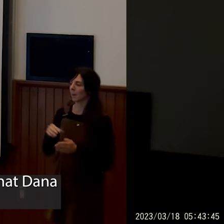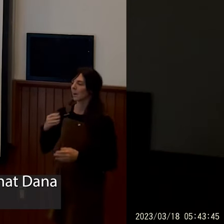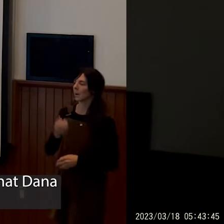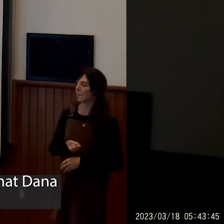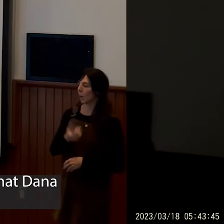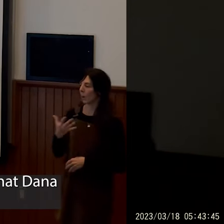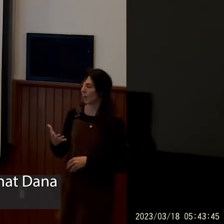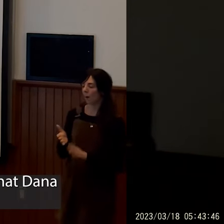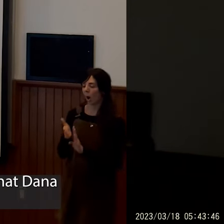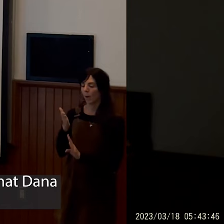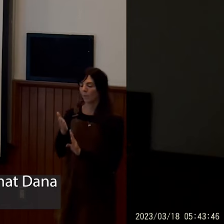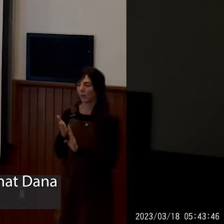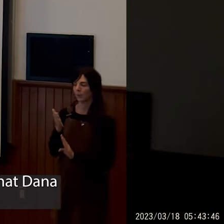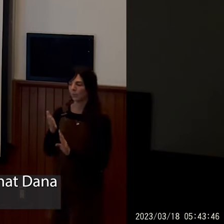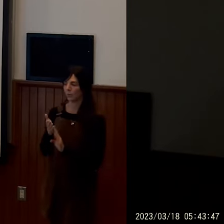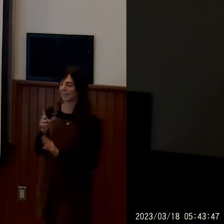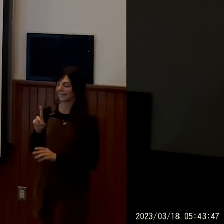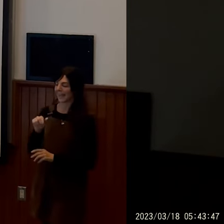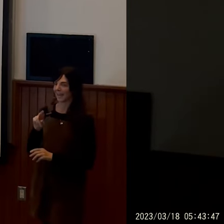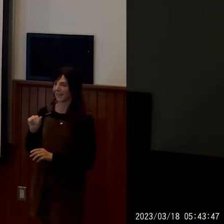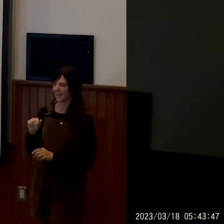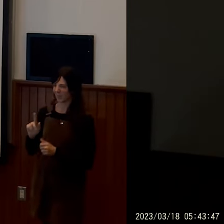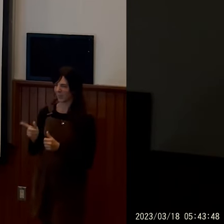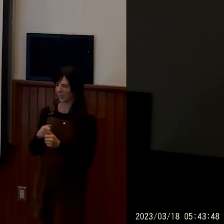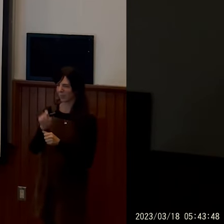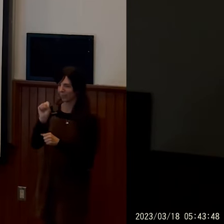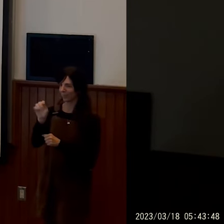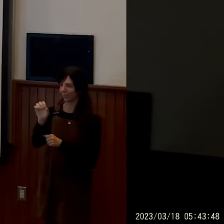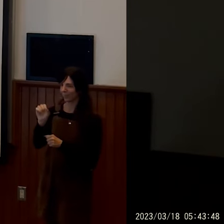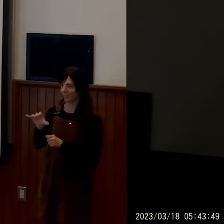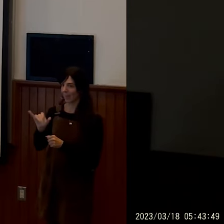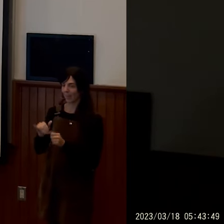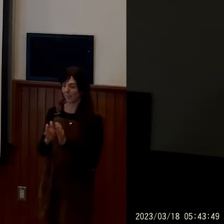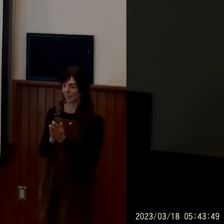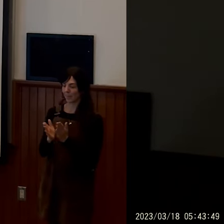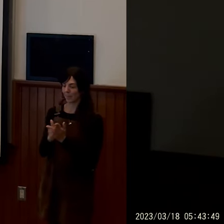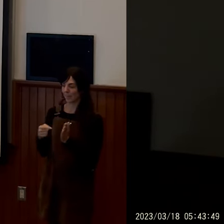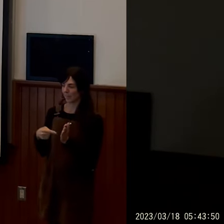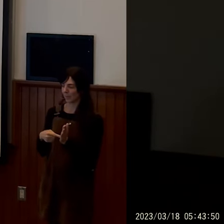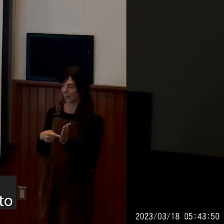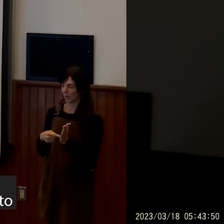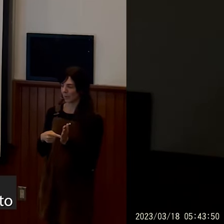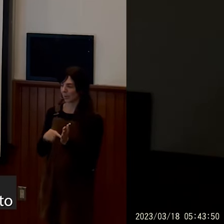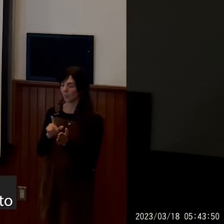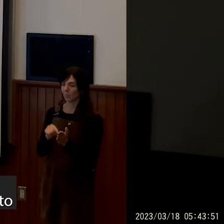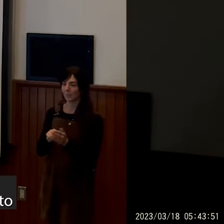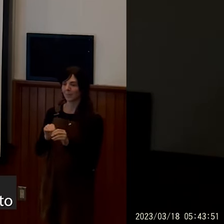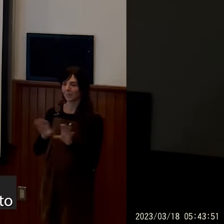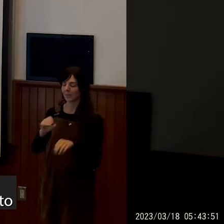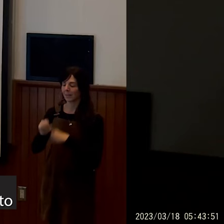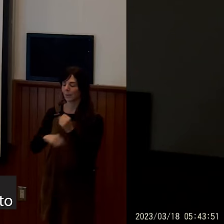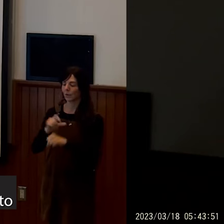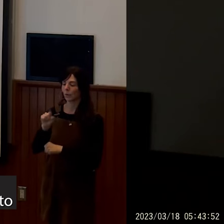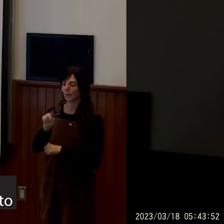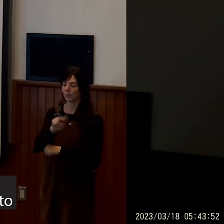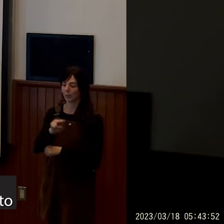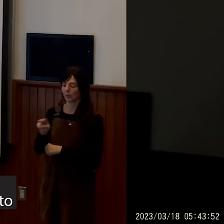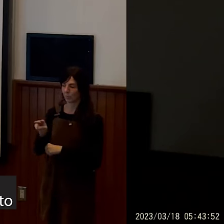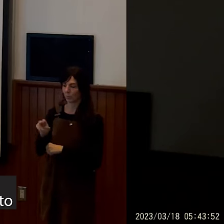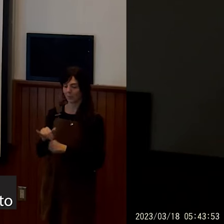Operations, that Dana mentioned at the beginning. This book came out in 2022, and in